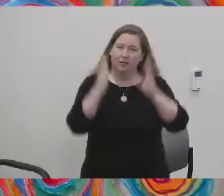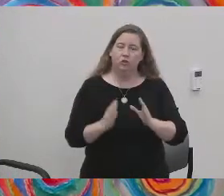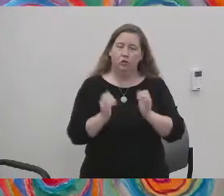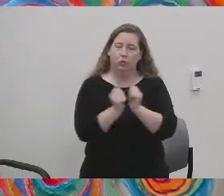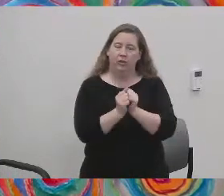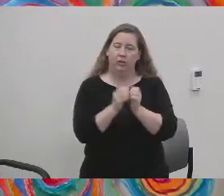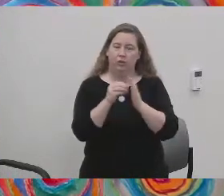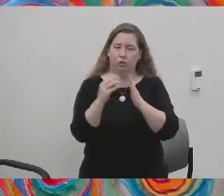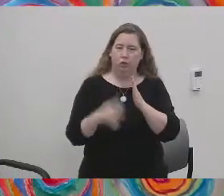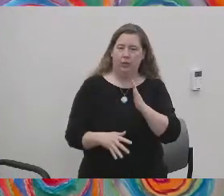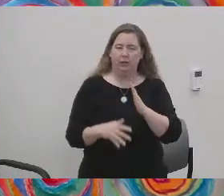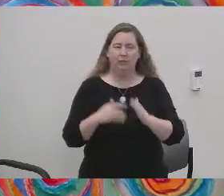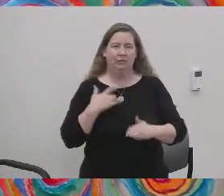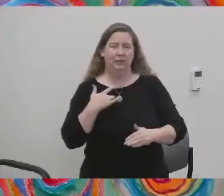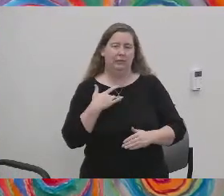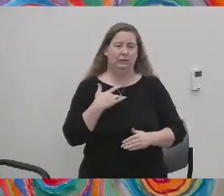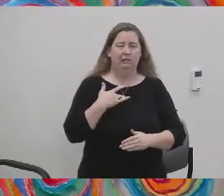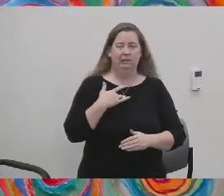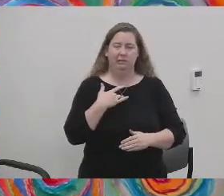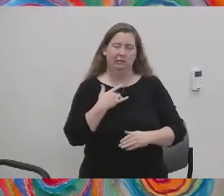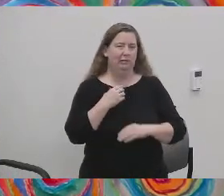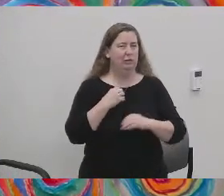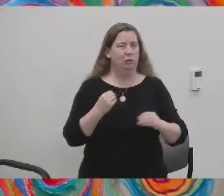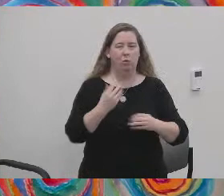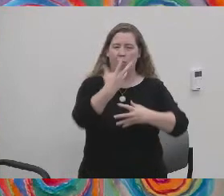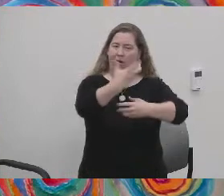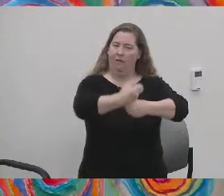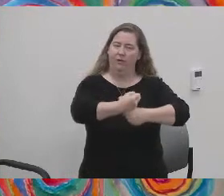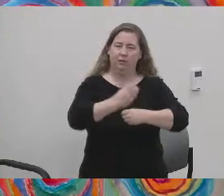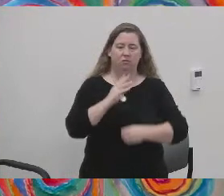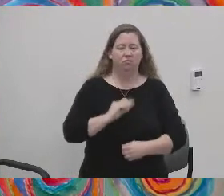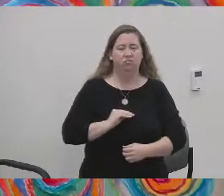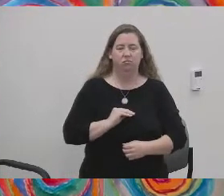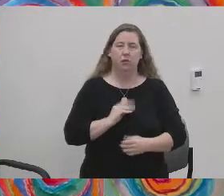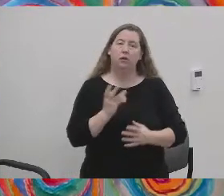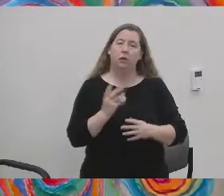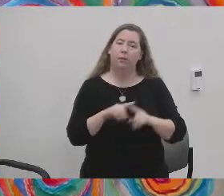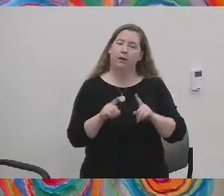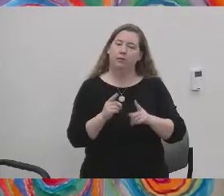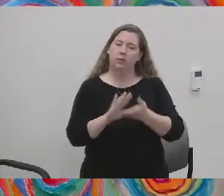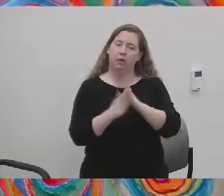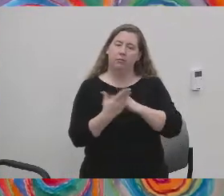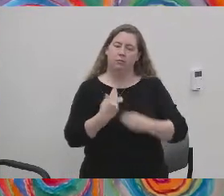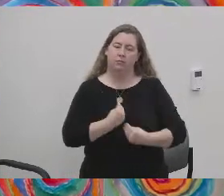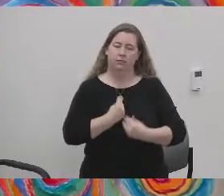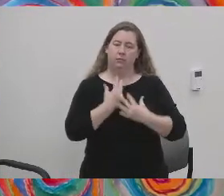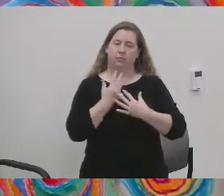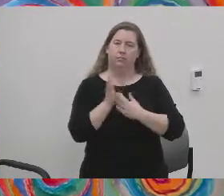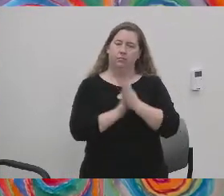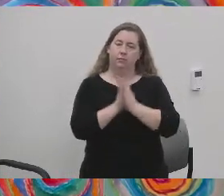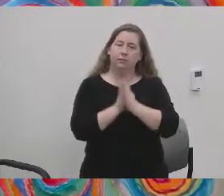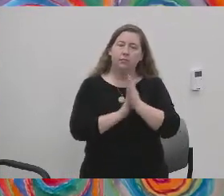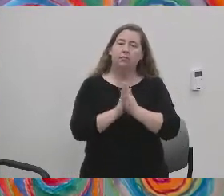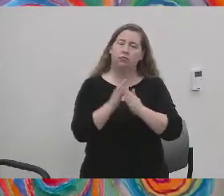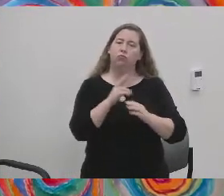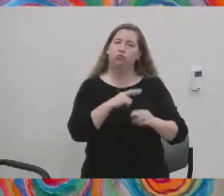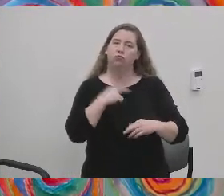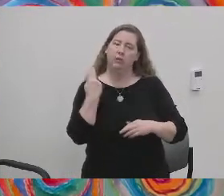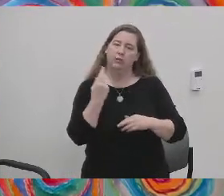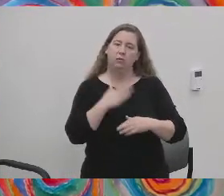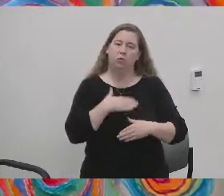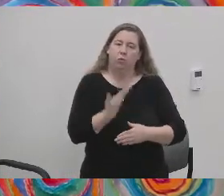student. And the student gains self-esteem with the help of her teacher and gathers the confidence to take risks in her